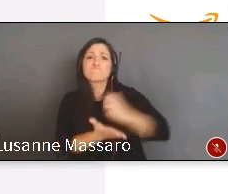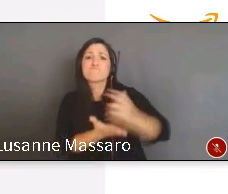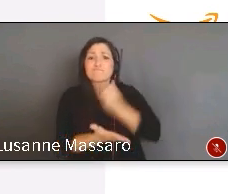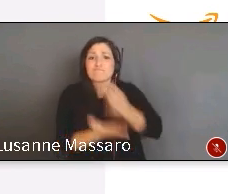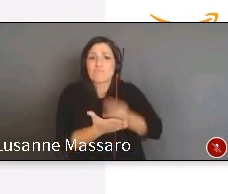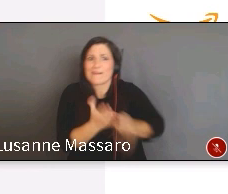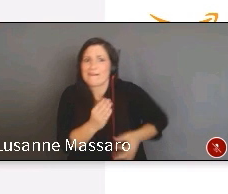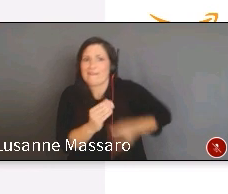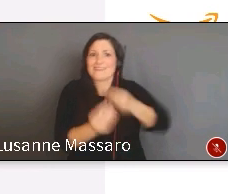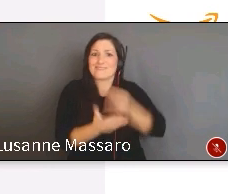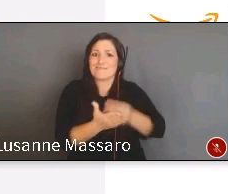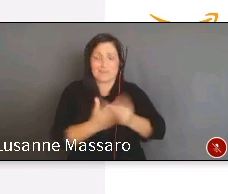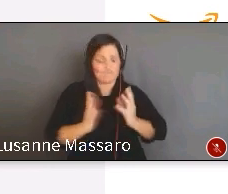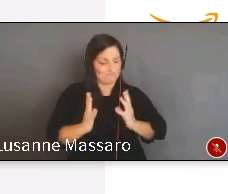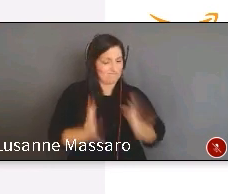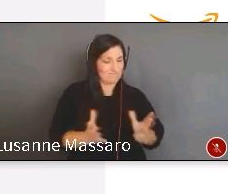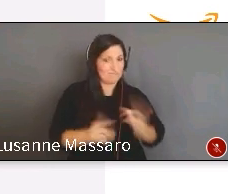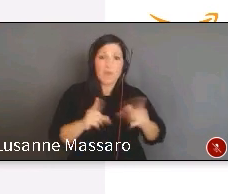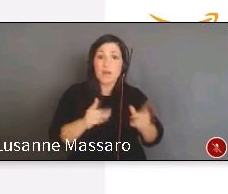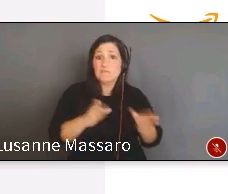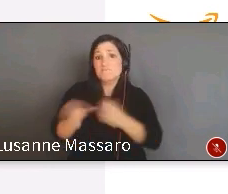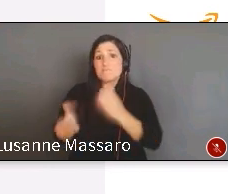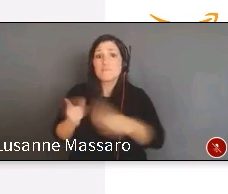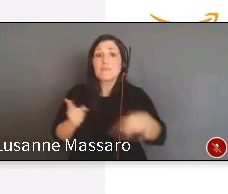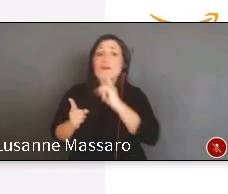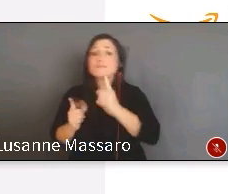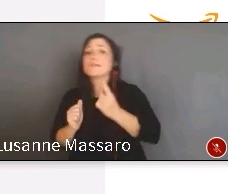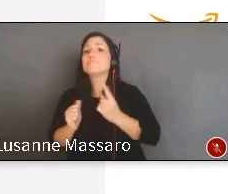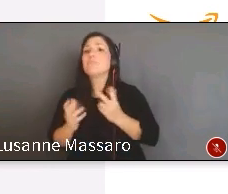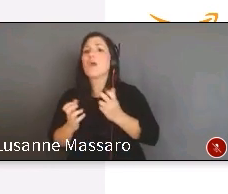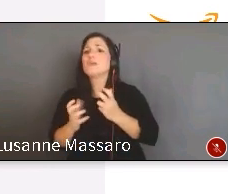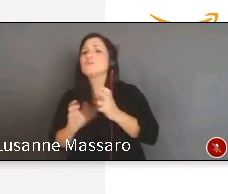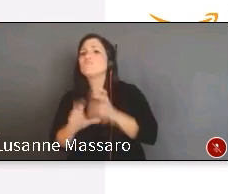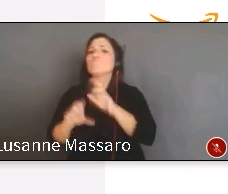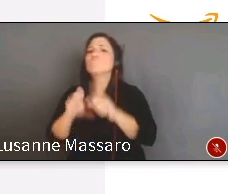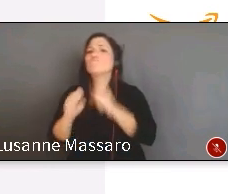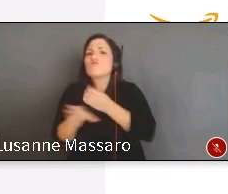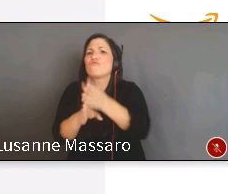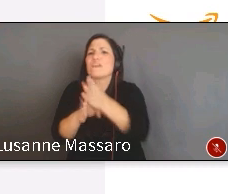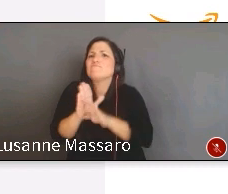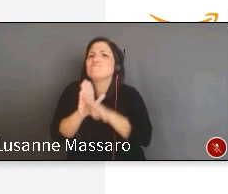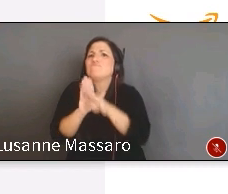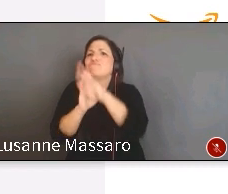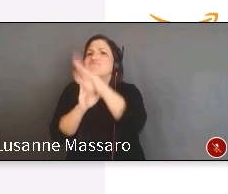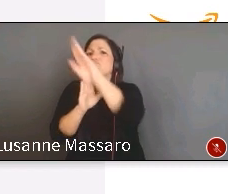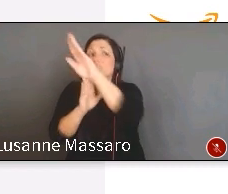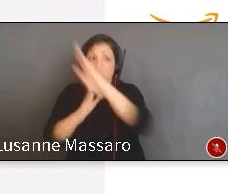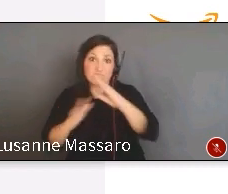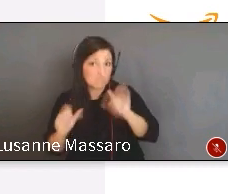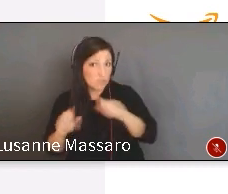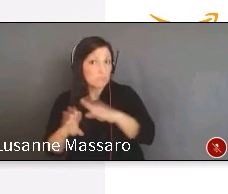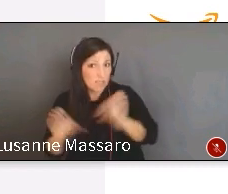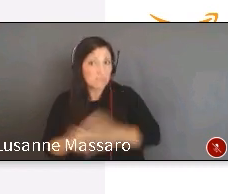fine. But we also understand that you may see this as a growth opportunity, which is what we hope you do because it absolutely is. The possibilities